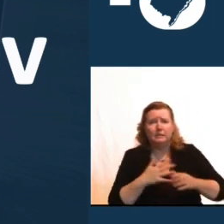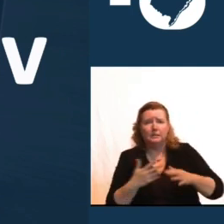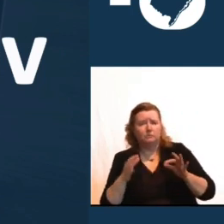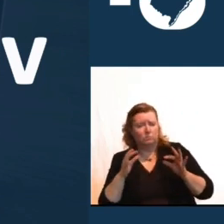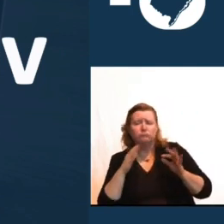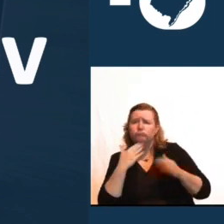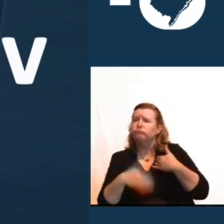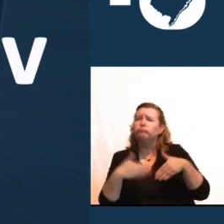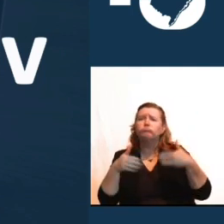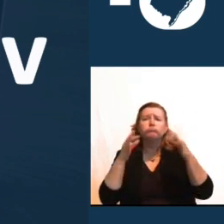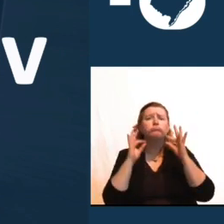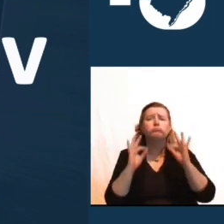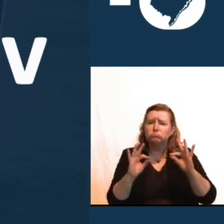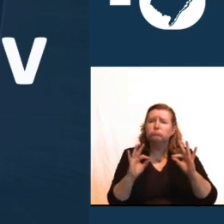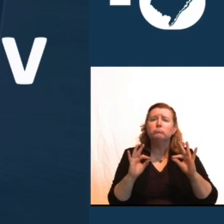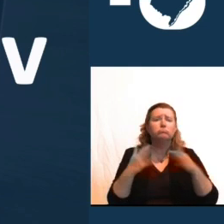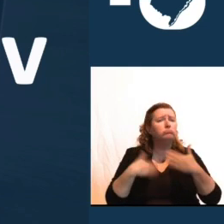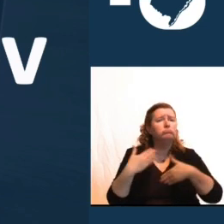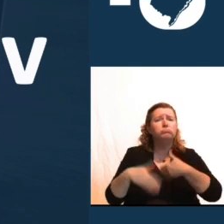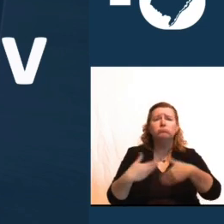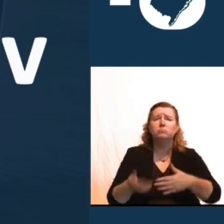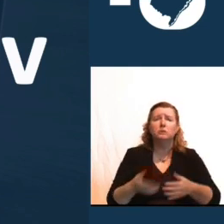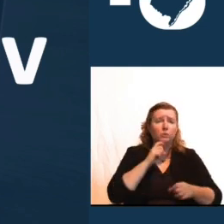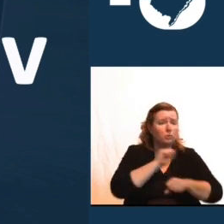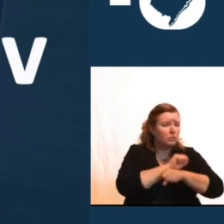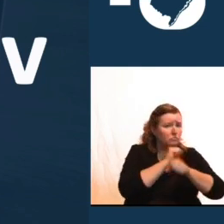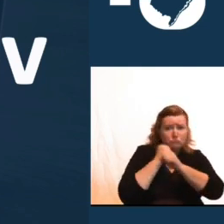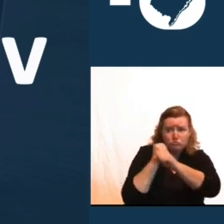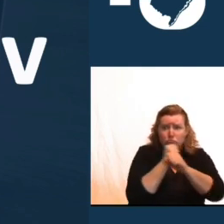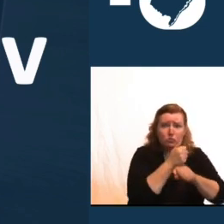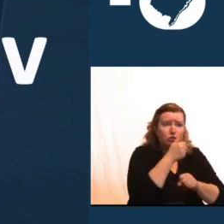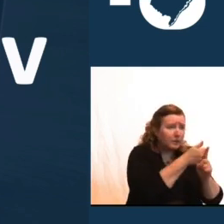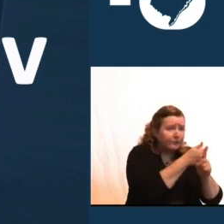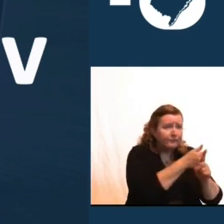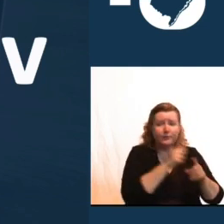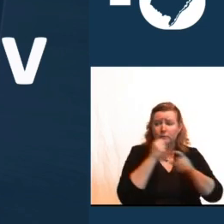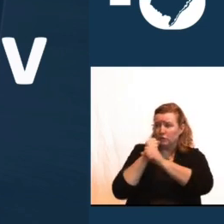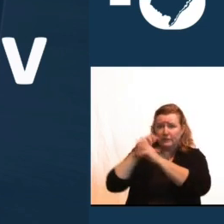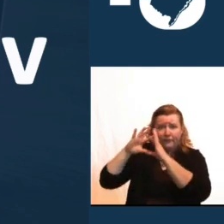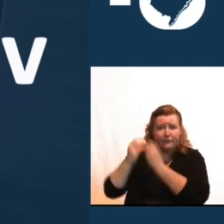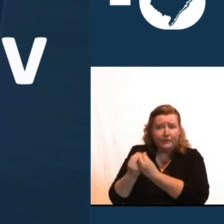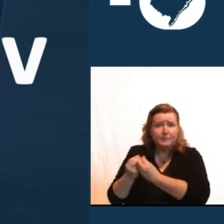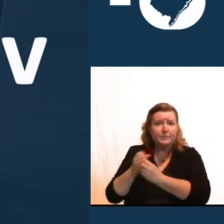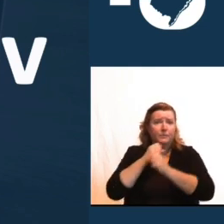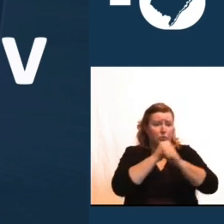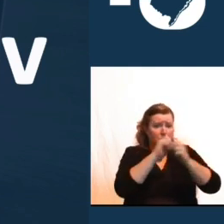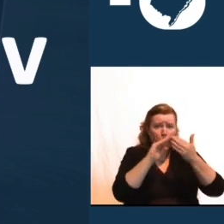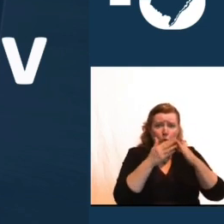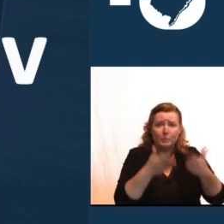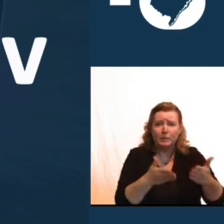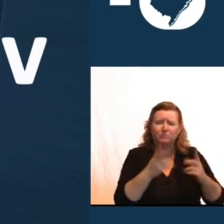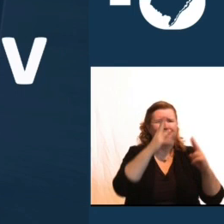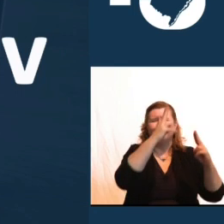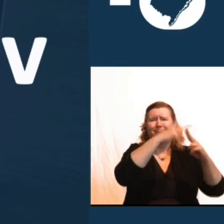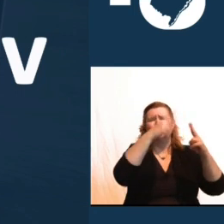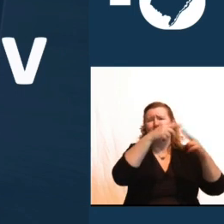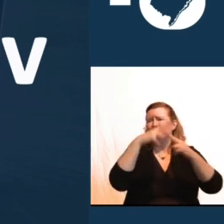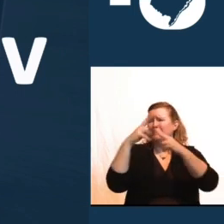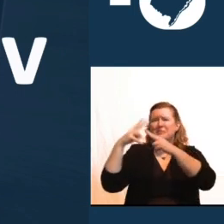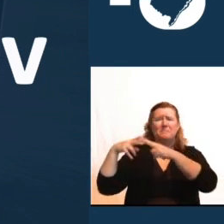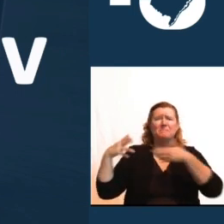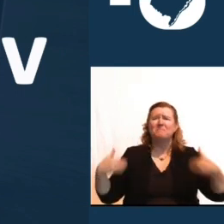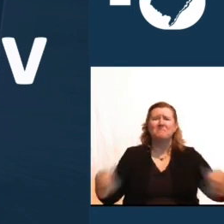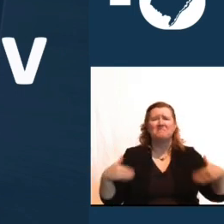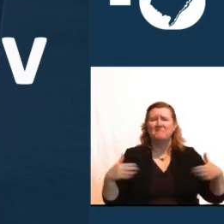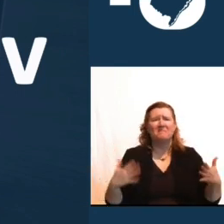and your communities. I know you are exhausted both mentally and physically and ready to return to normal, and let there be no